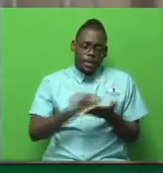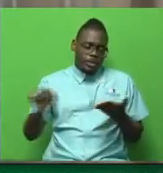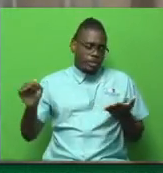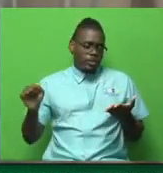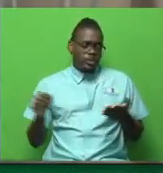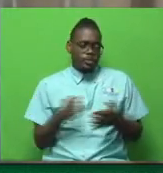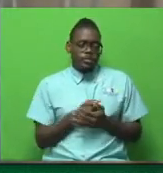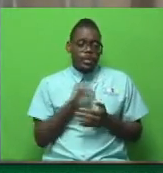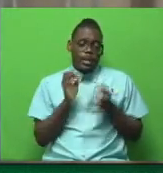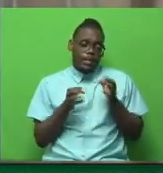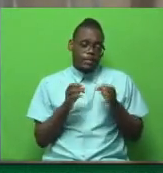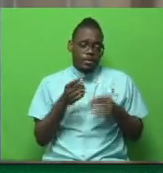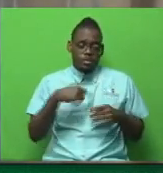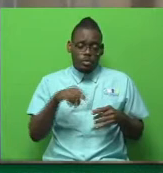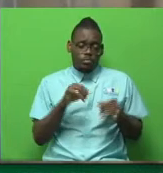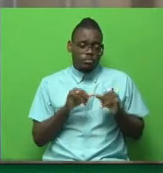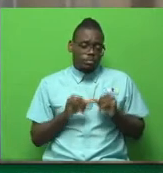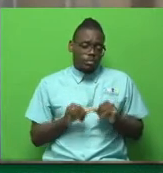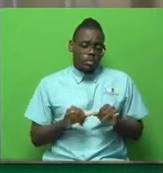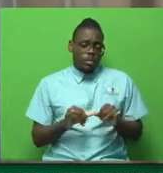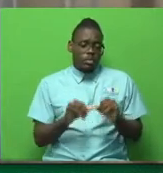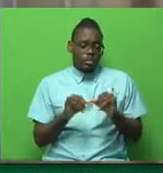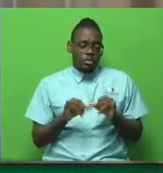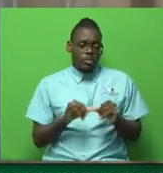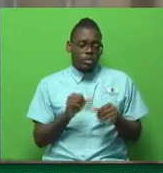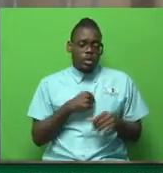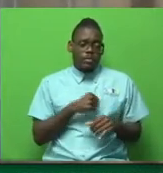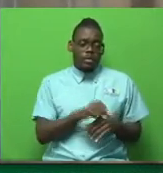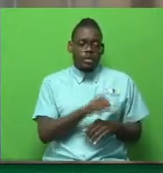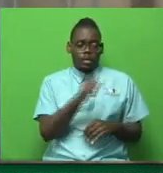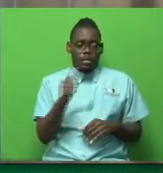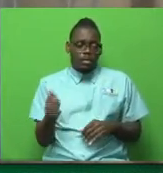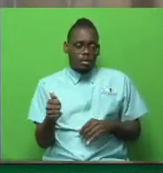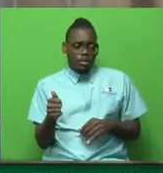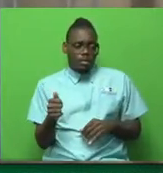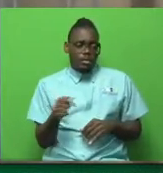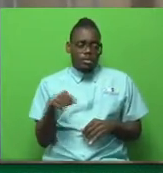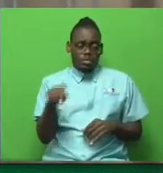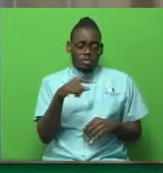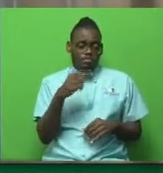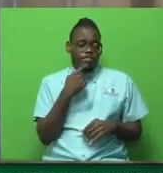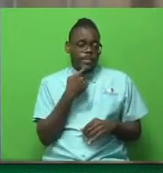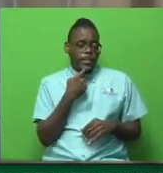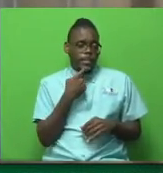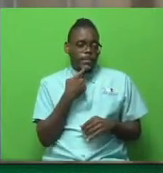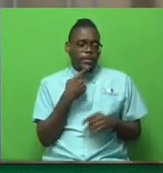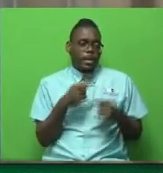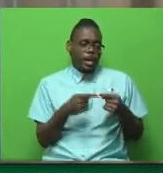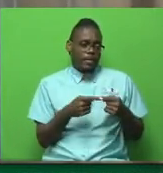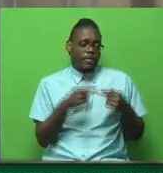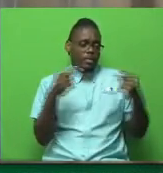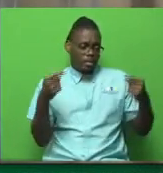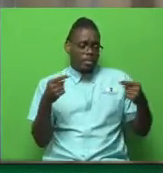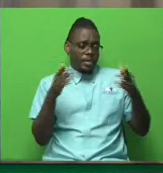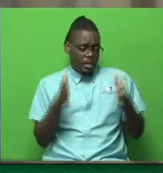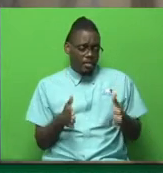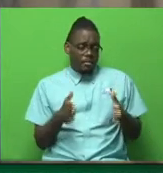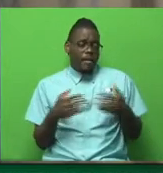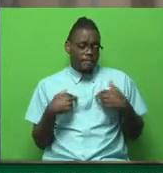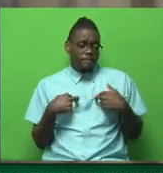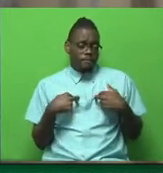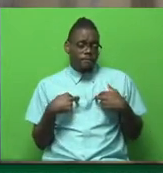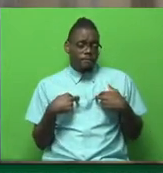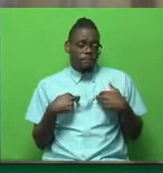Madam speaker another one of the multiple misconceptions raised by colleagues on the opposite side is something about the correctly hopefully for the last time